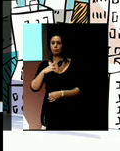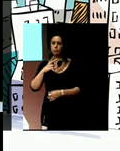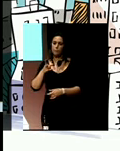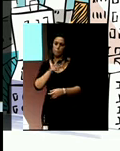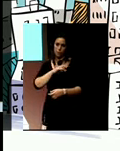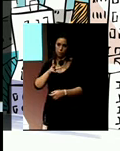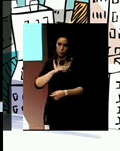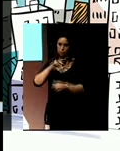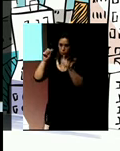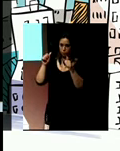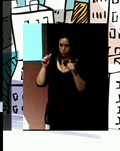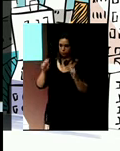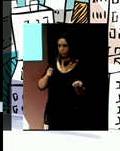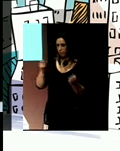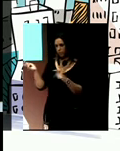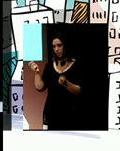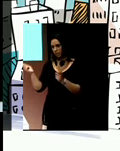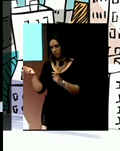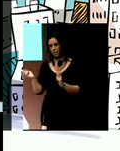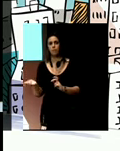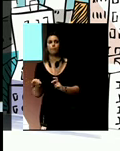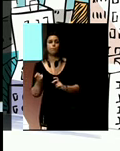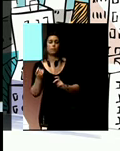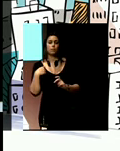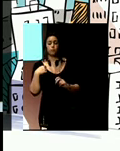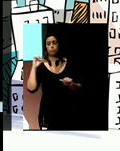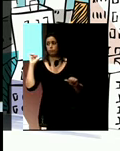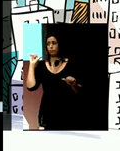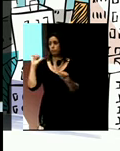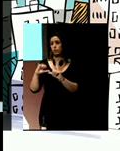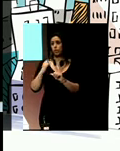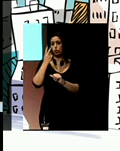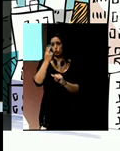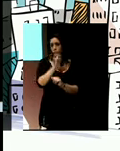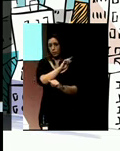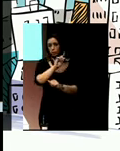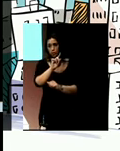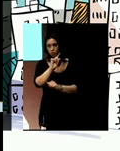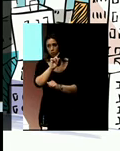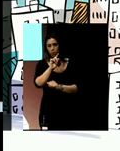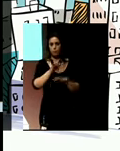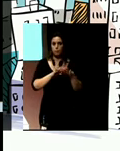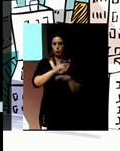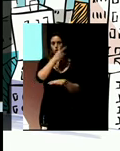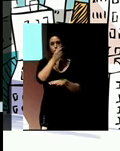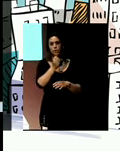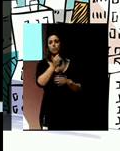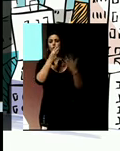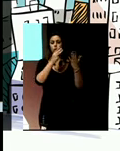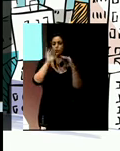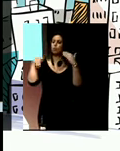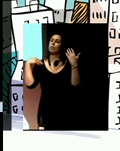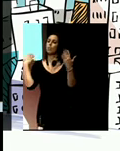its work has been recognized. Avila has been awarded a lot of prizes since